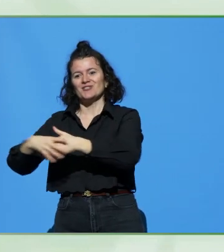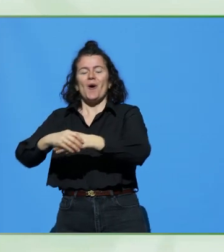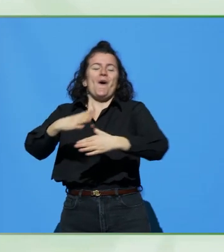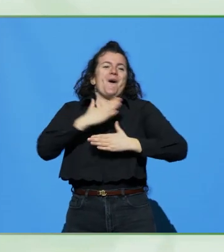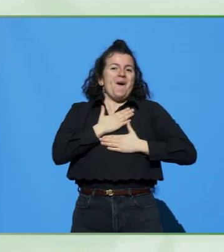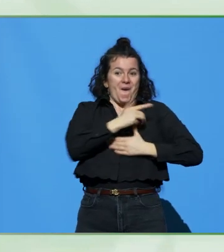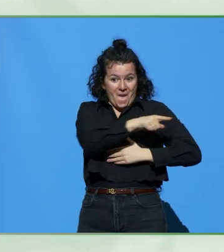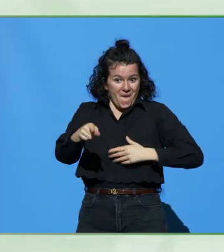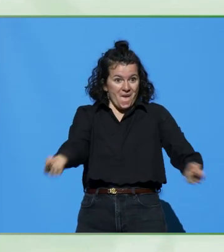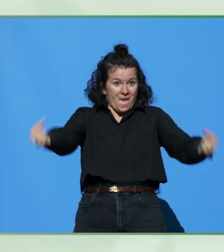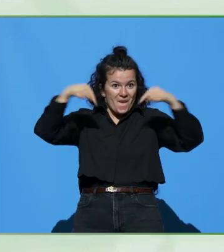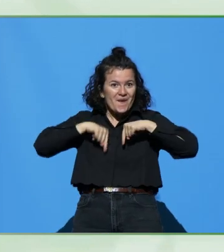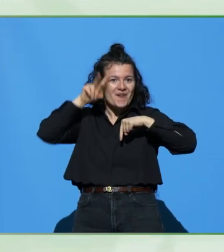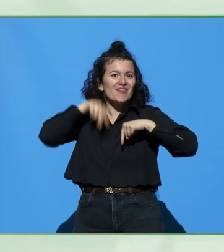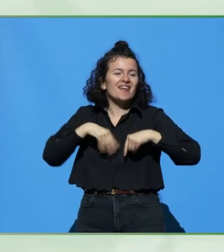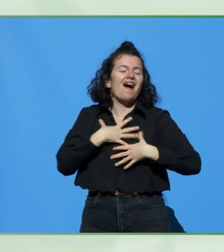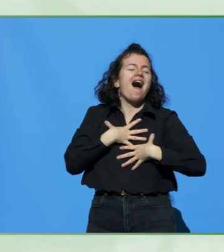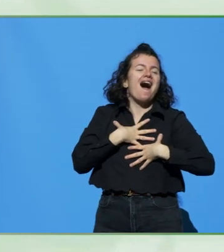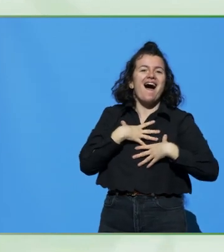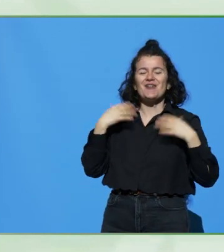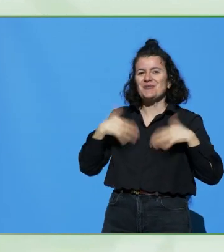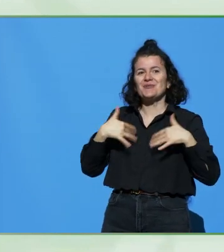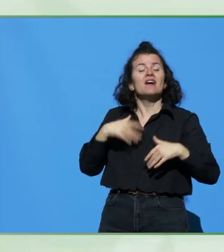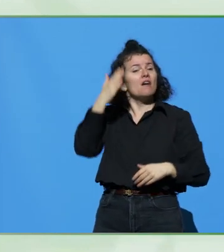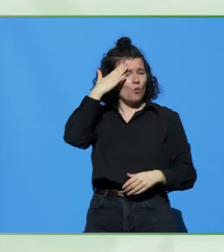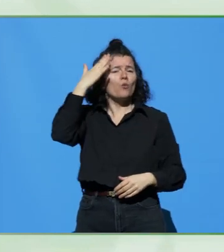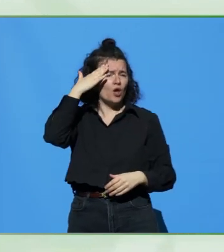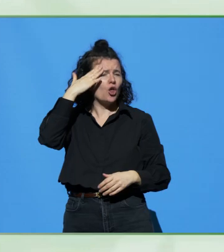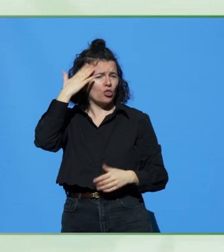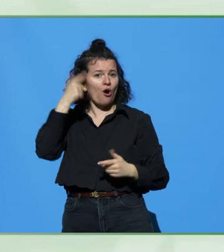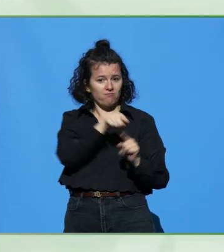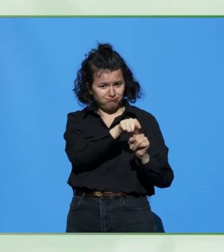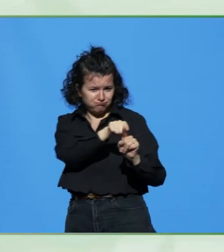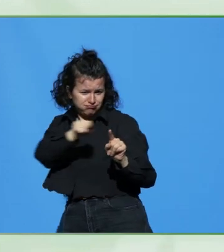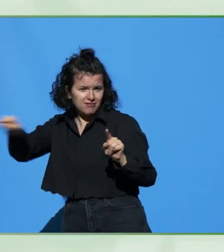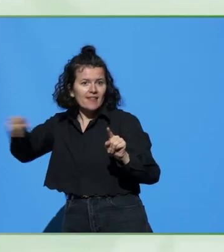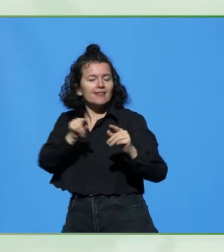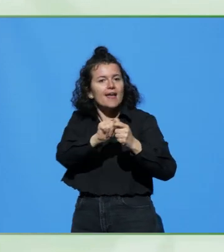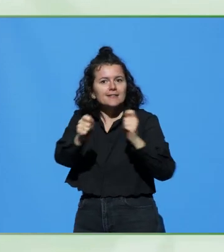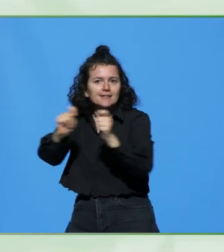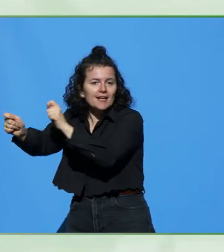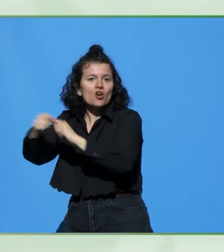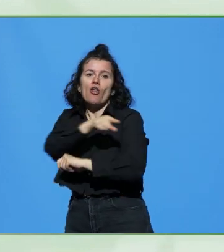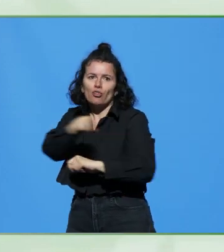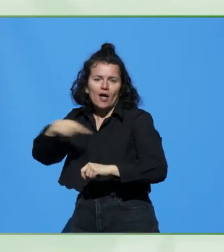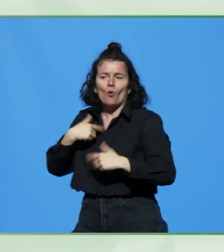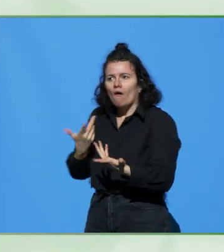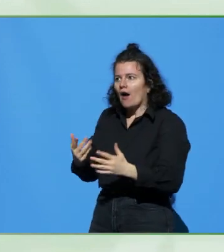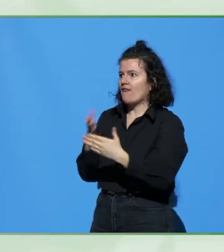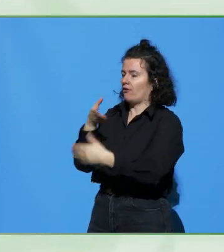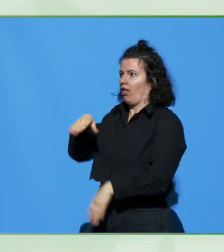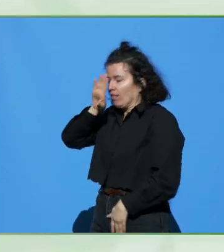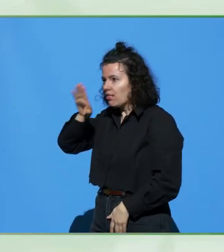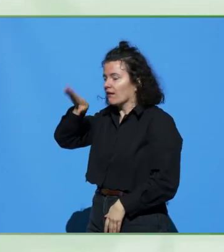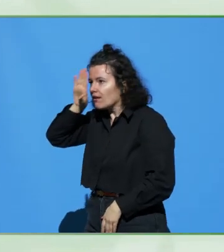to celebrate because we know these change makers have come through a lot of challenge, a lot of innovations. Then that will be